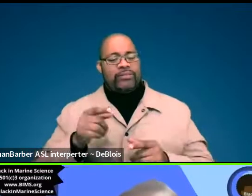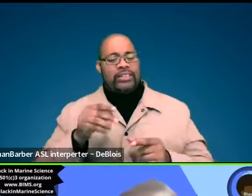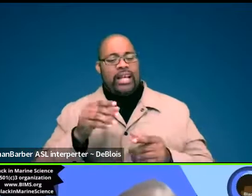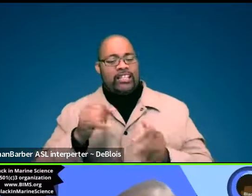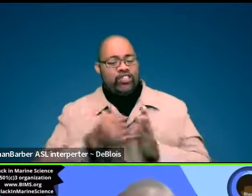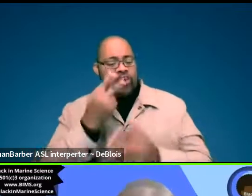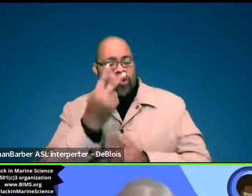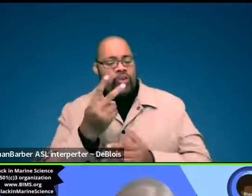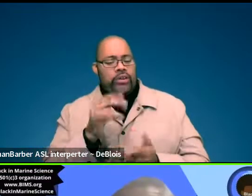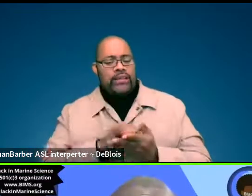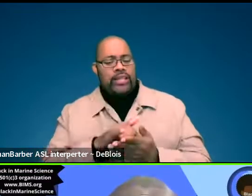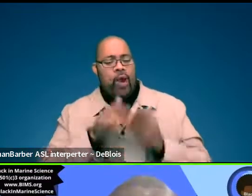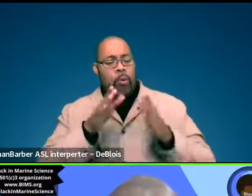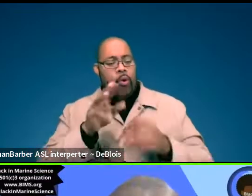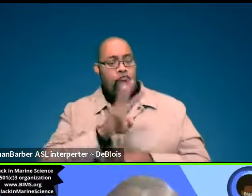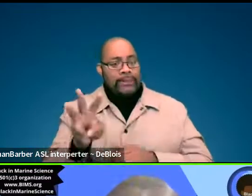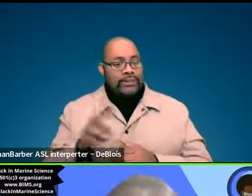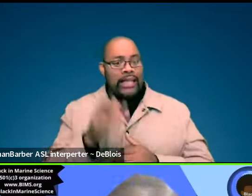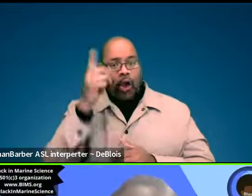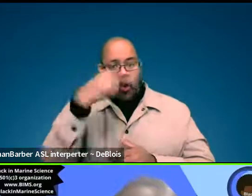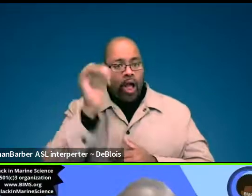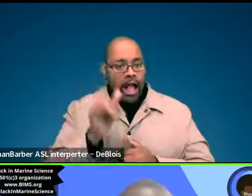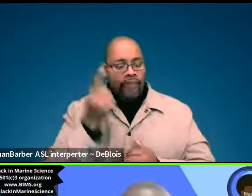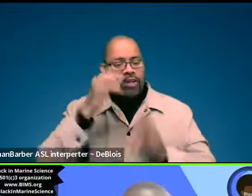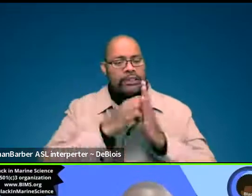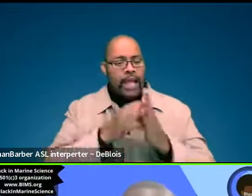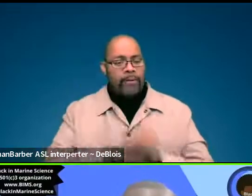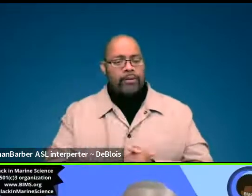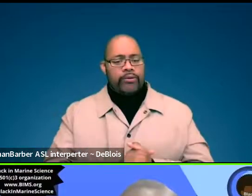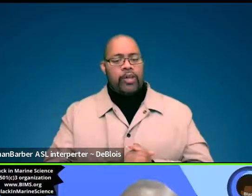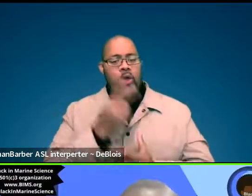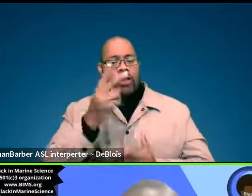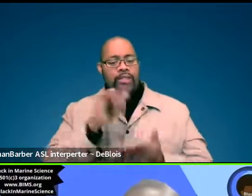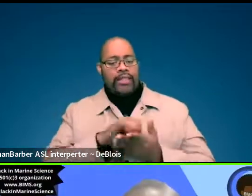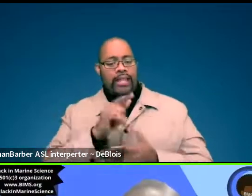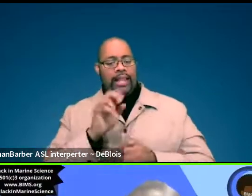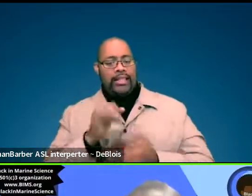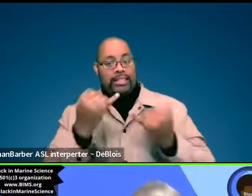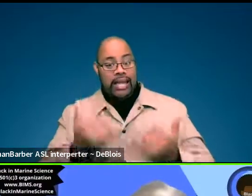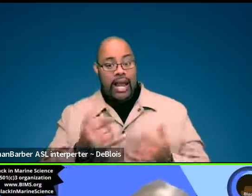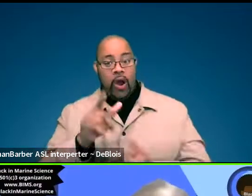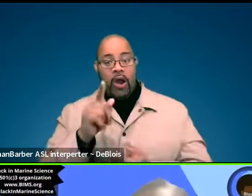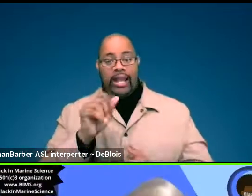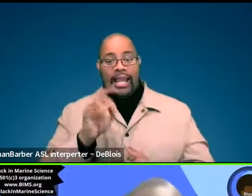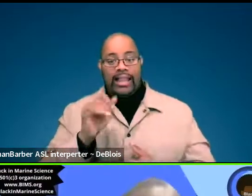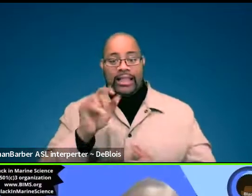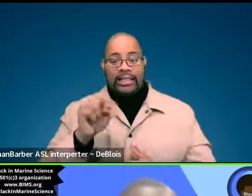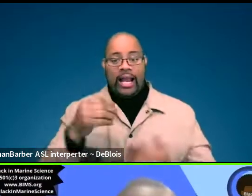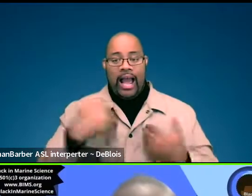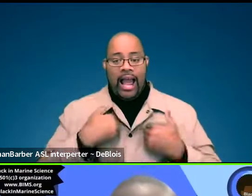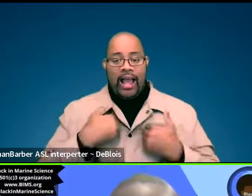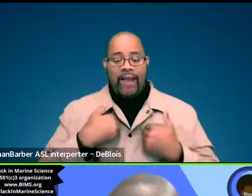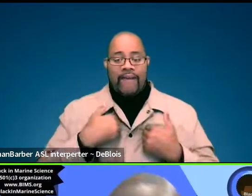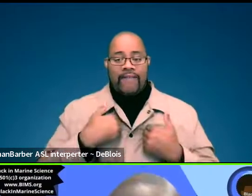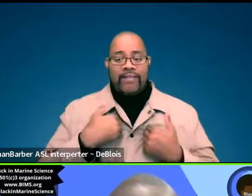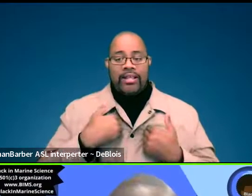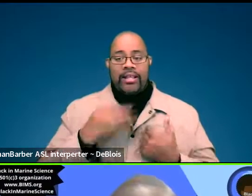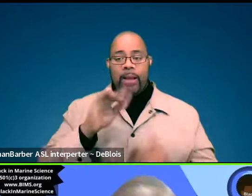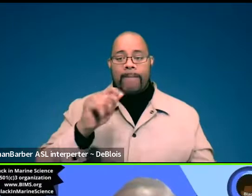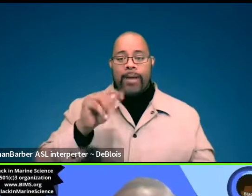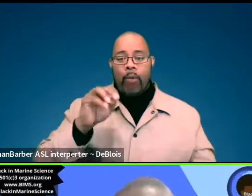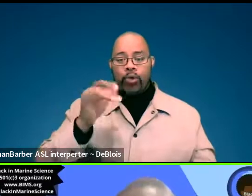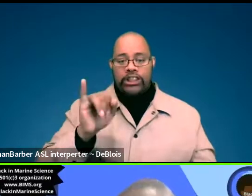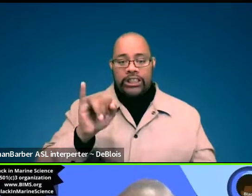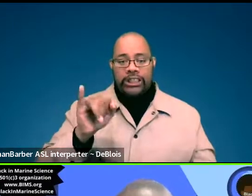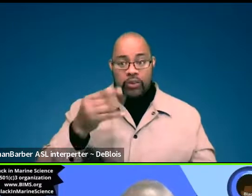just looking at the way your websites look as an example, like looking at Katelyn right now. Katelyn has like a Bitmoji. I'm not sure, I